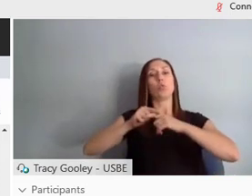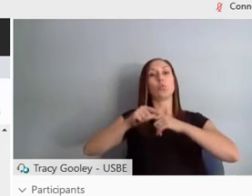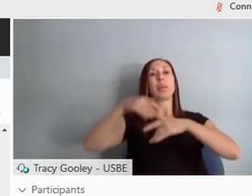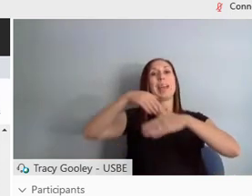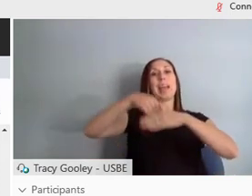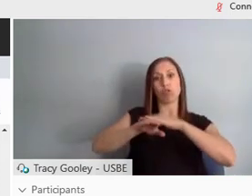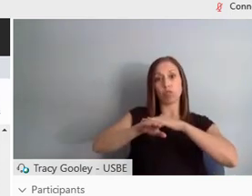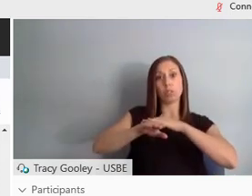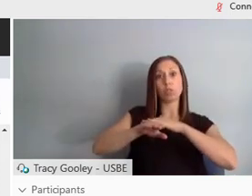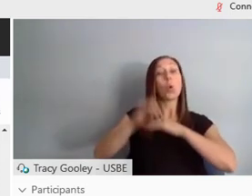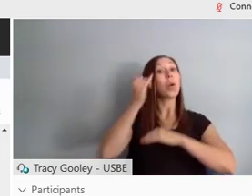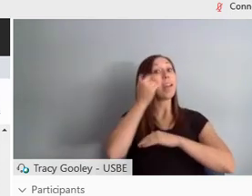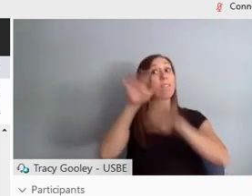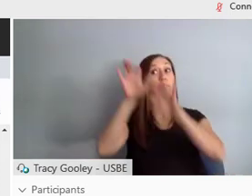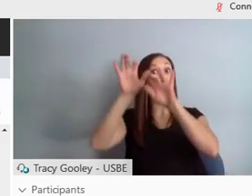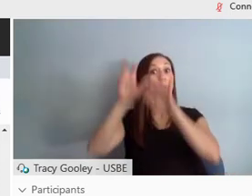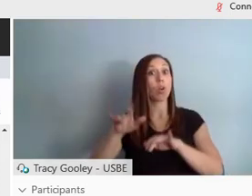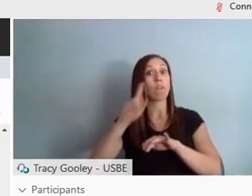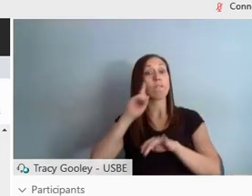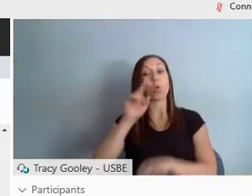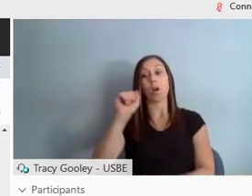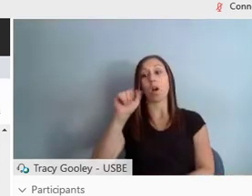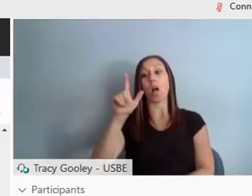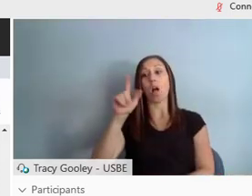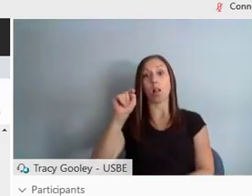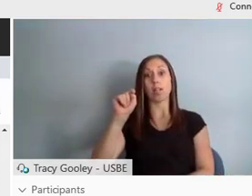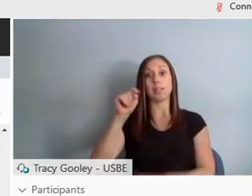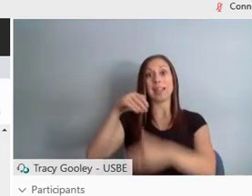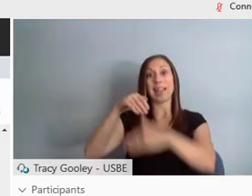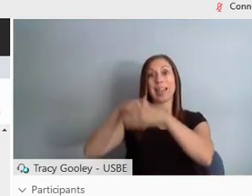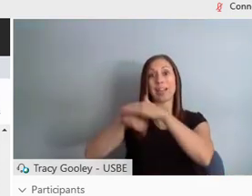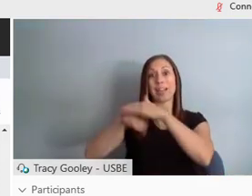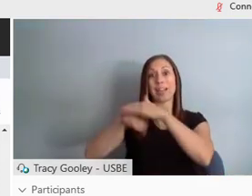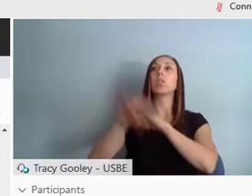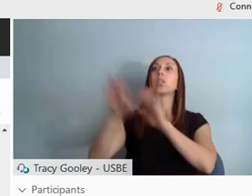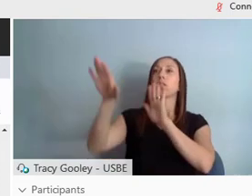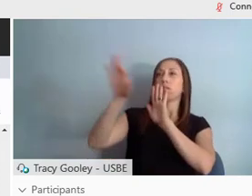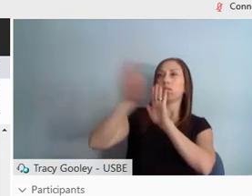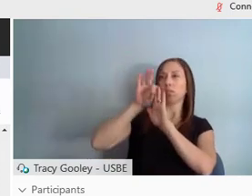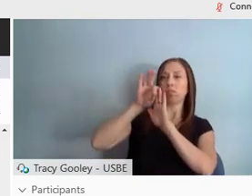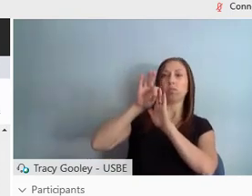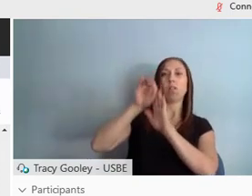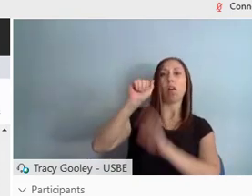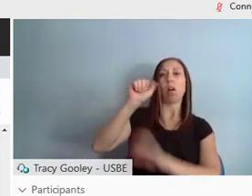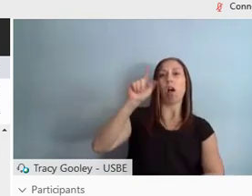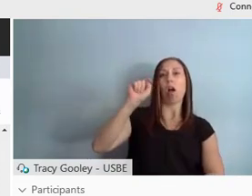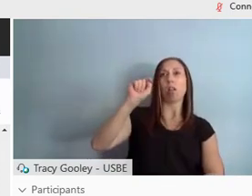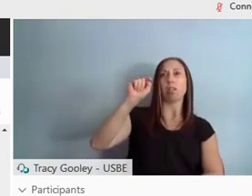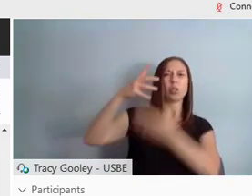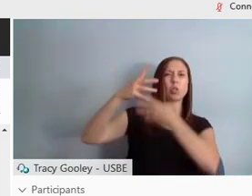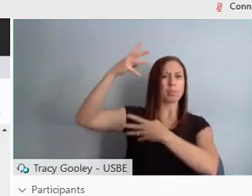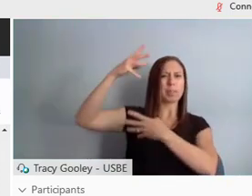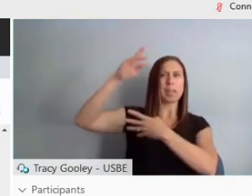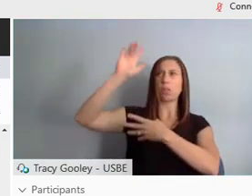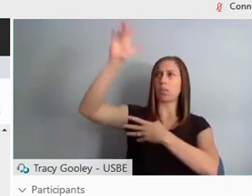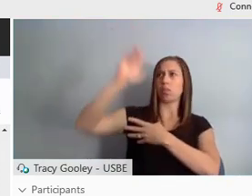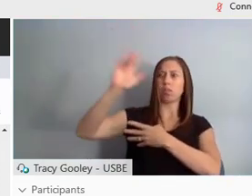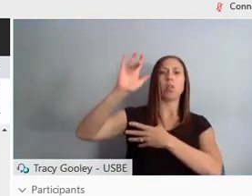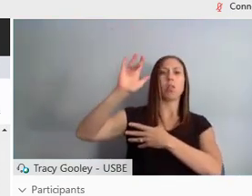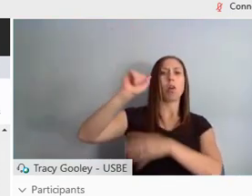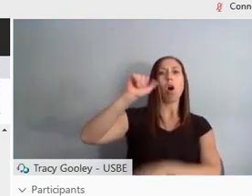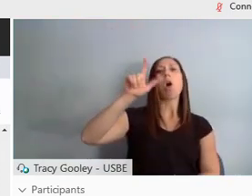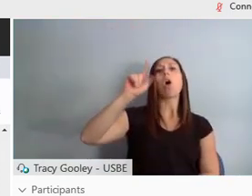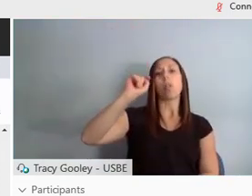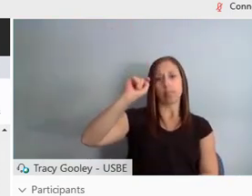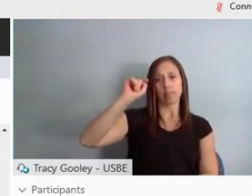you need to input information for alt entry, make sure you select the alt entry drop down under